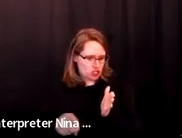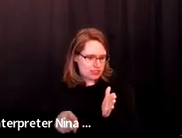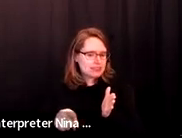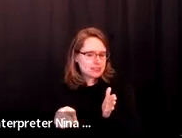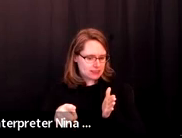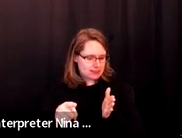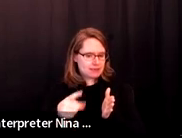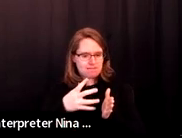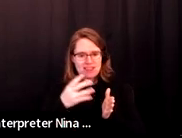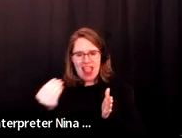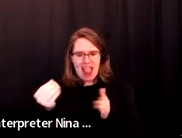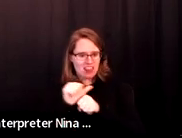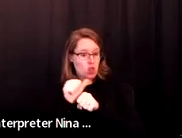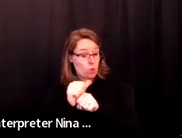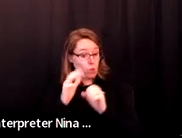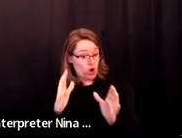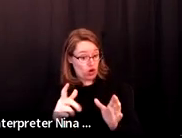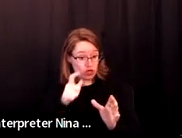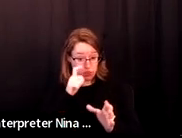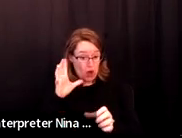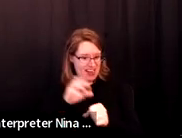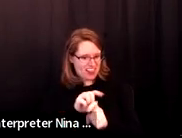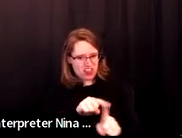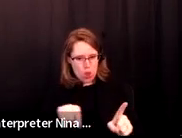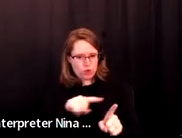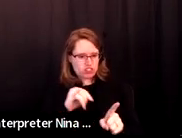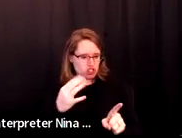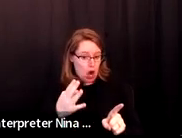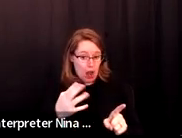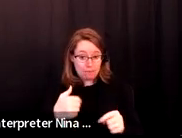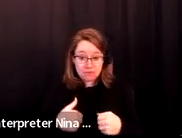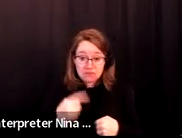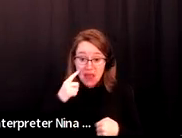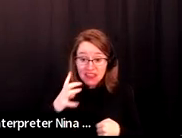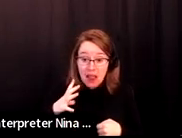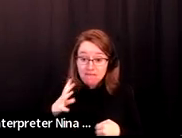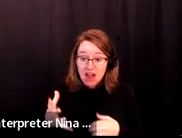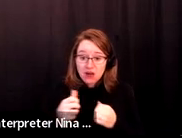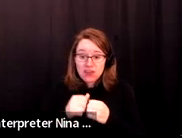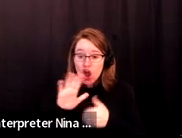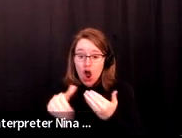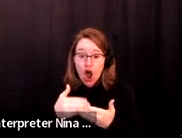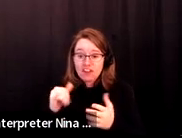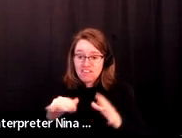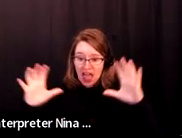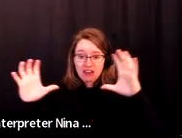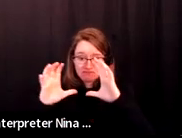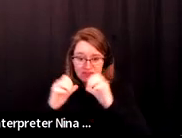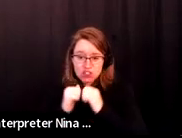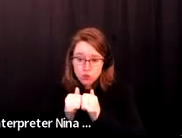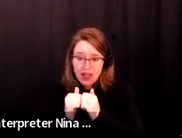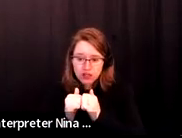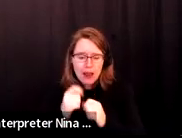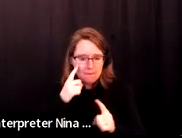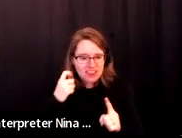the workers that are going to be in those jobs. So I don't have a problem with all those kind of being together, because we're going to have to tackle that